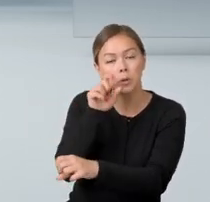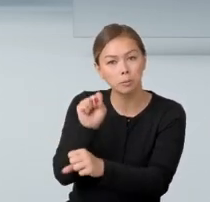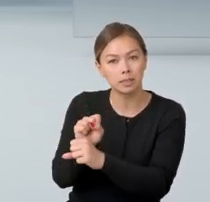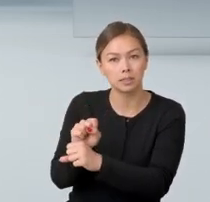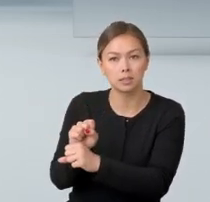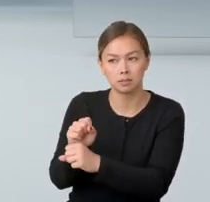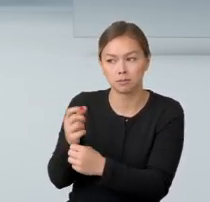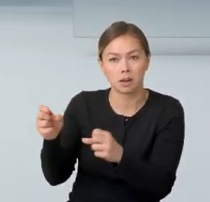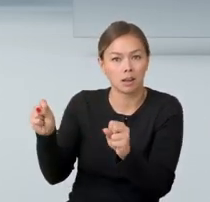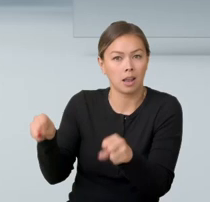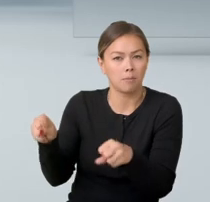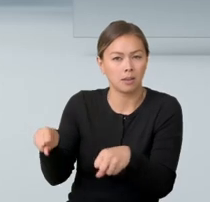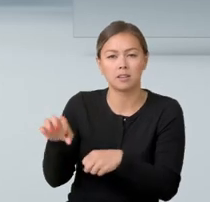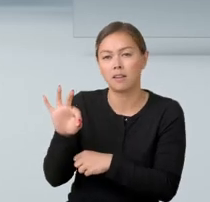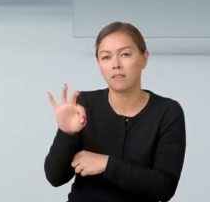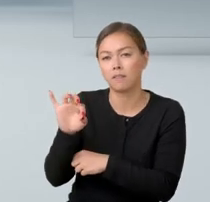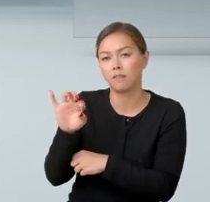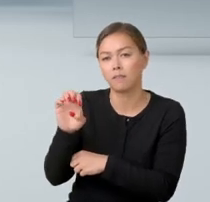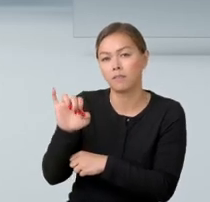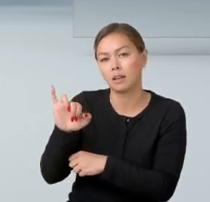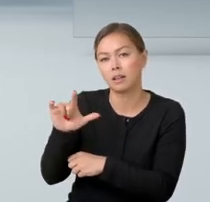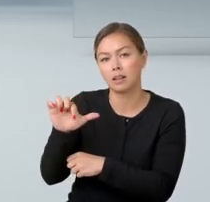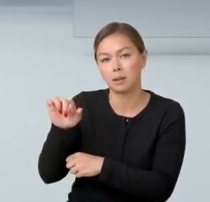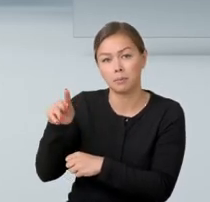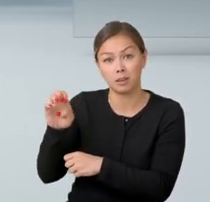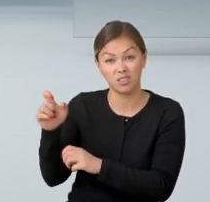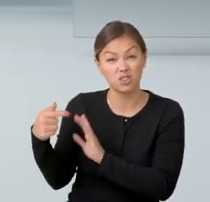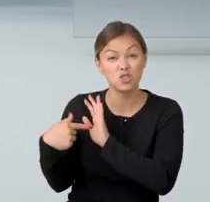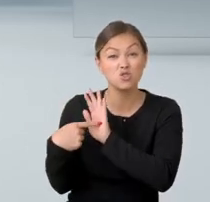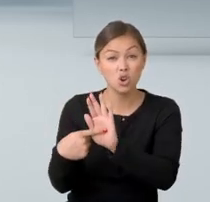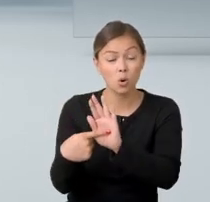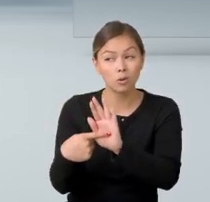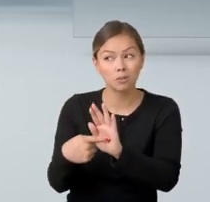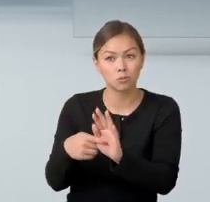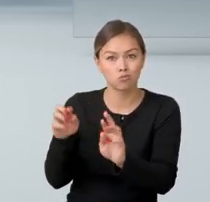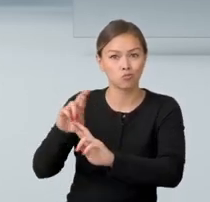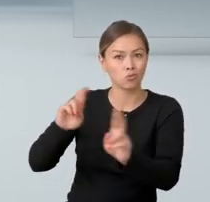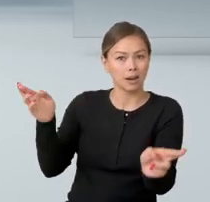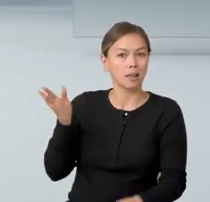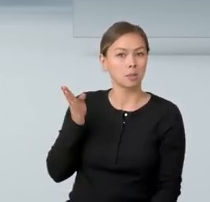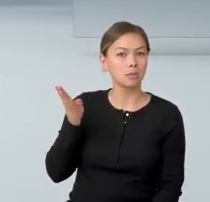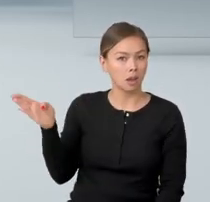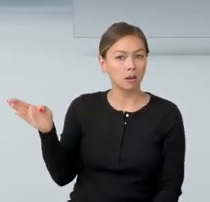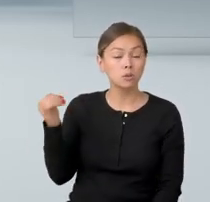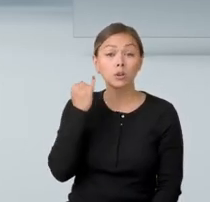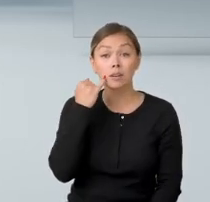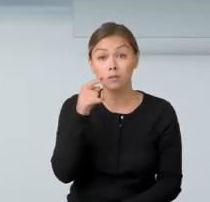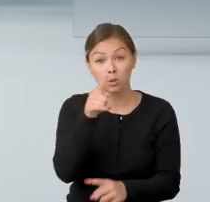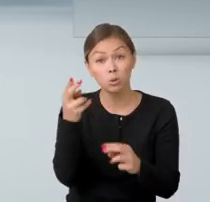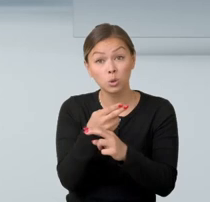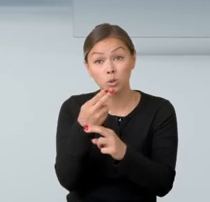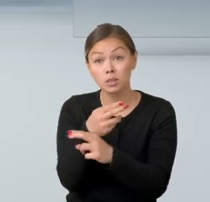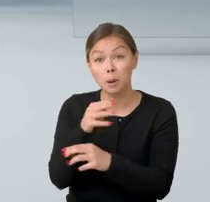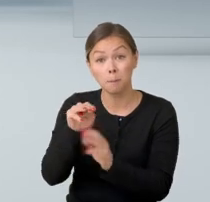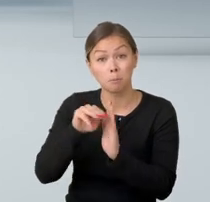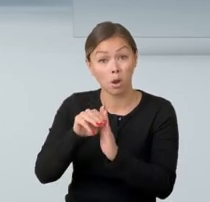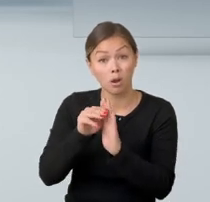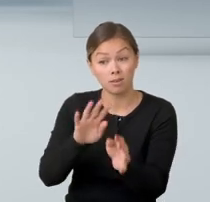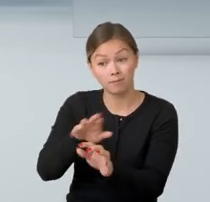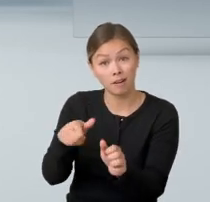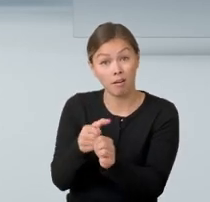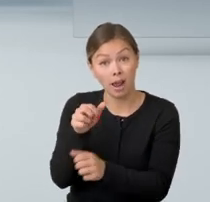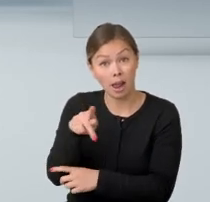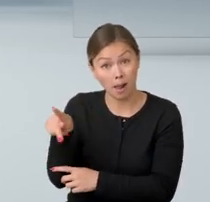basically using out of the box dashboards capabilities as Philips showed they are there so if start using the model